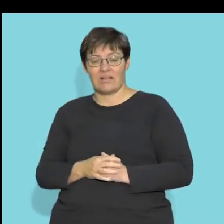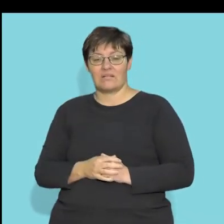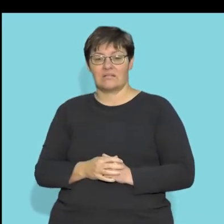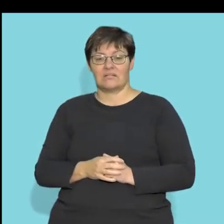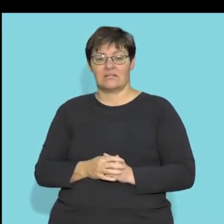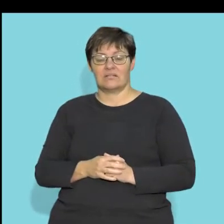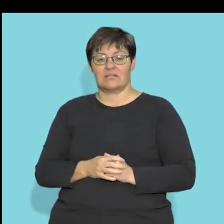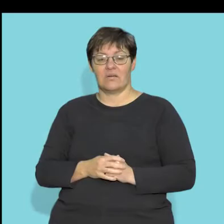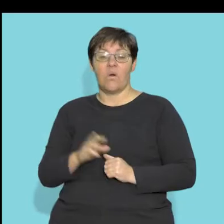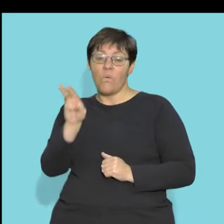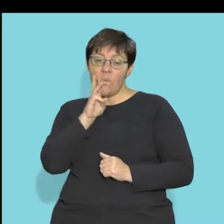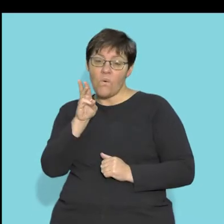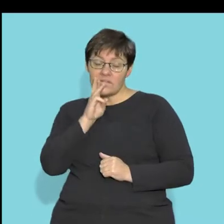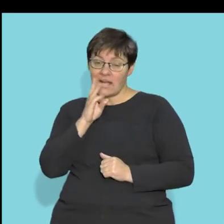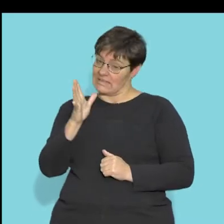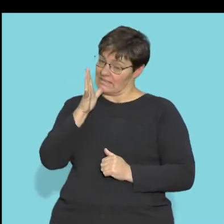got more